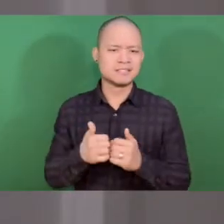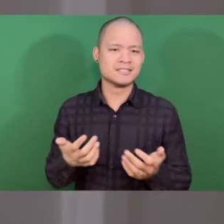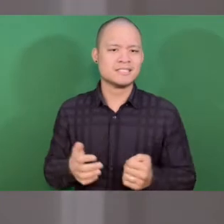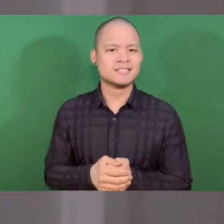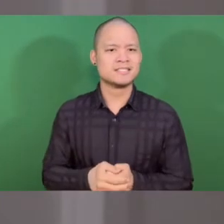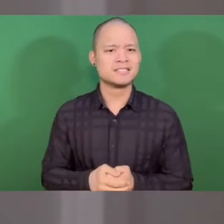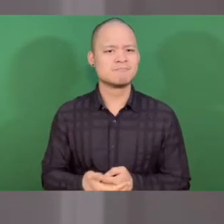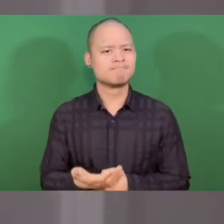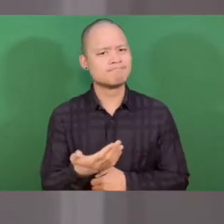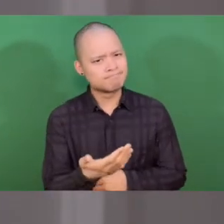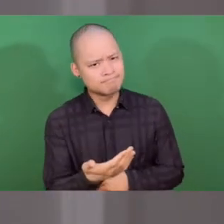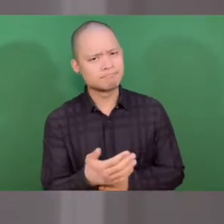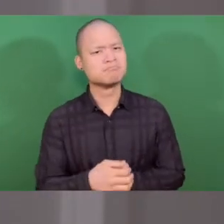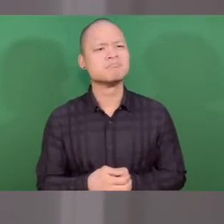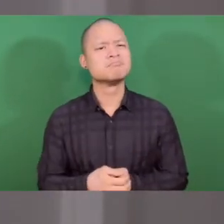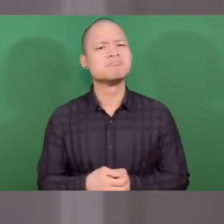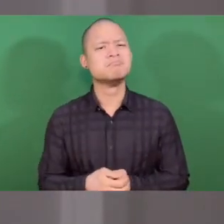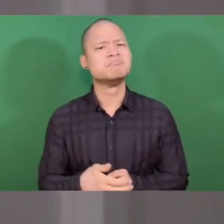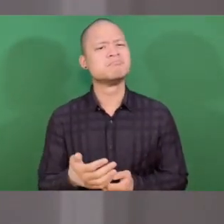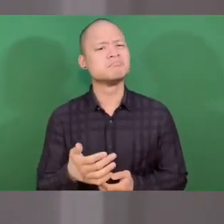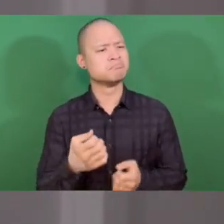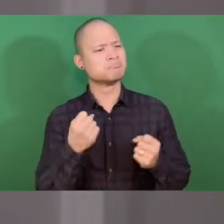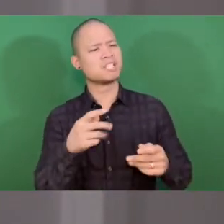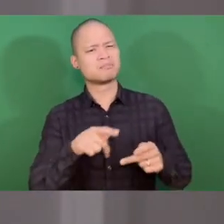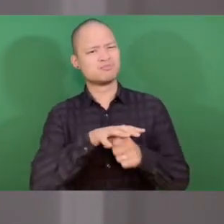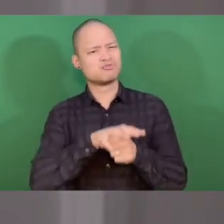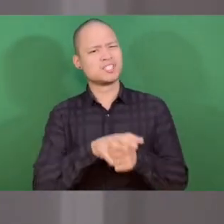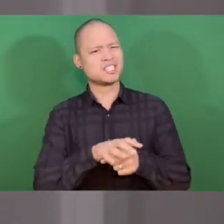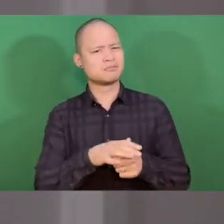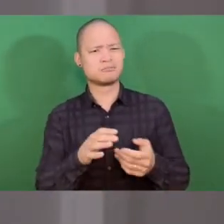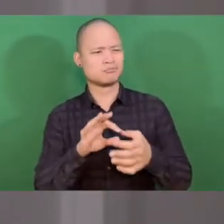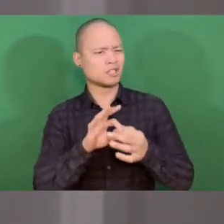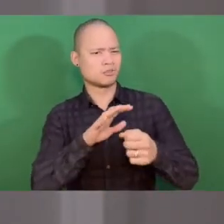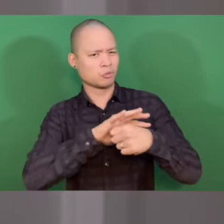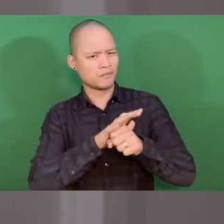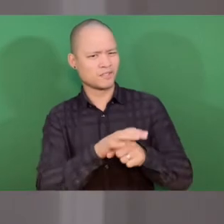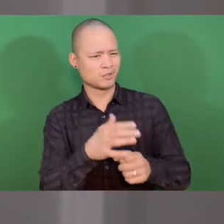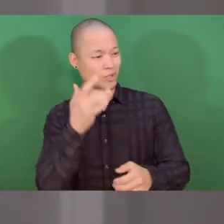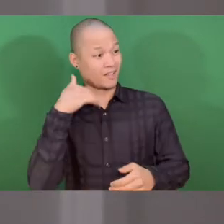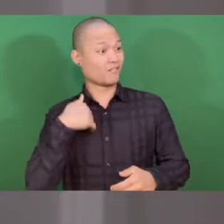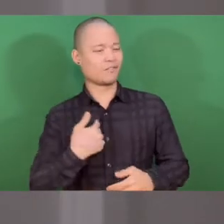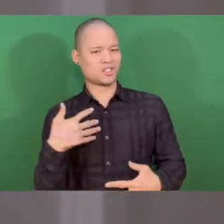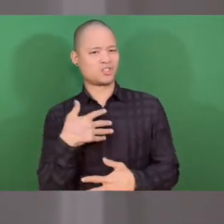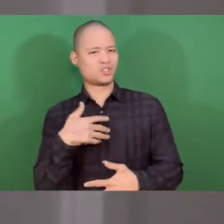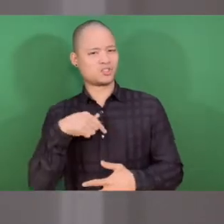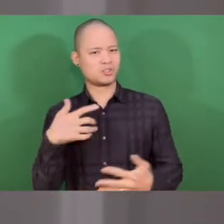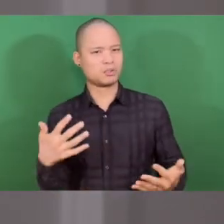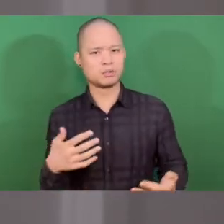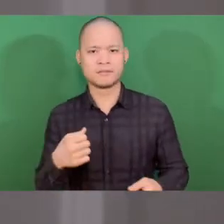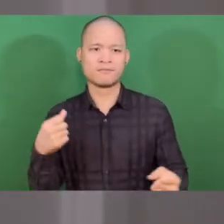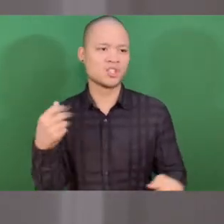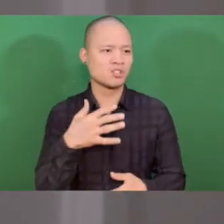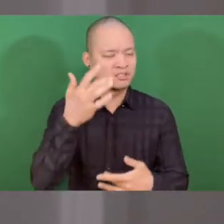lot of people are stressed out around COVID because of the sort of the fear factor, you know, being afraid